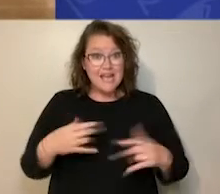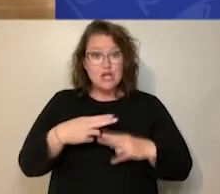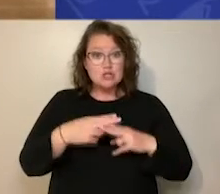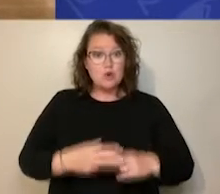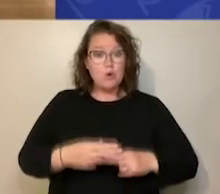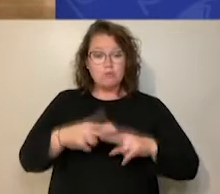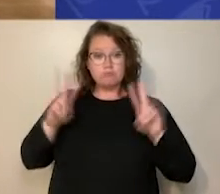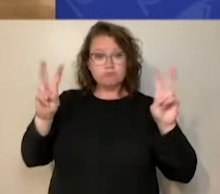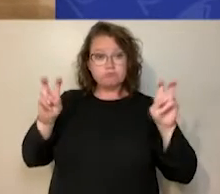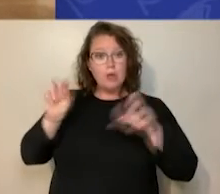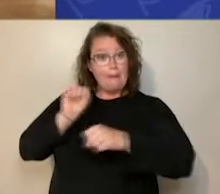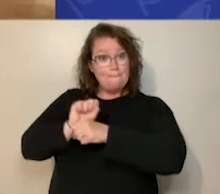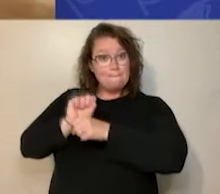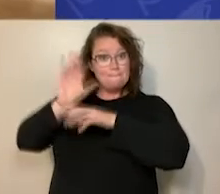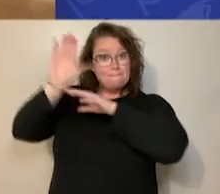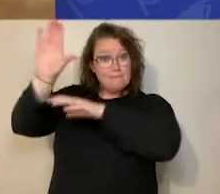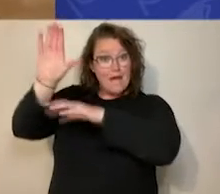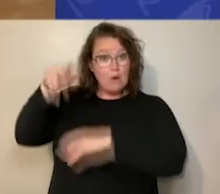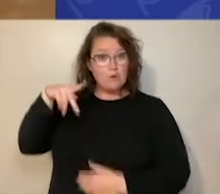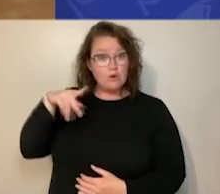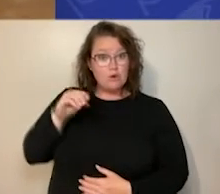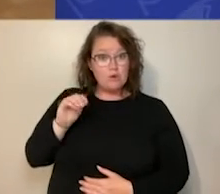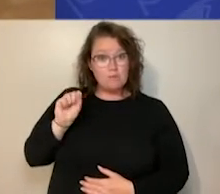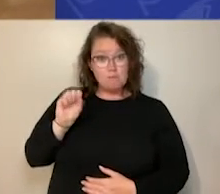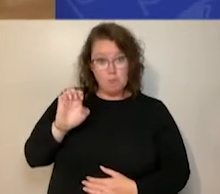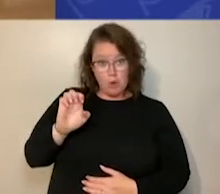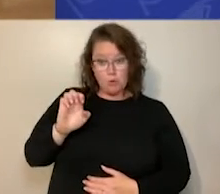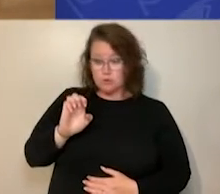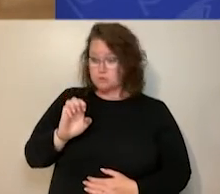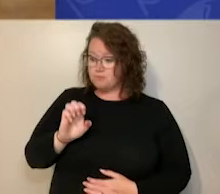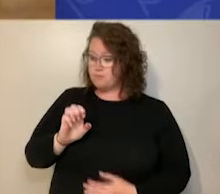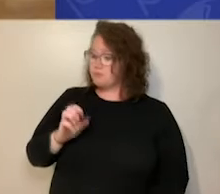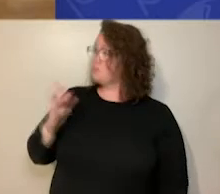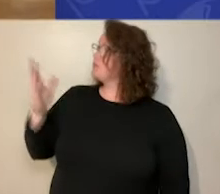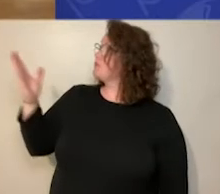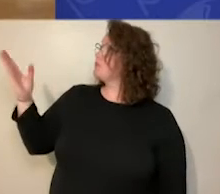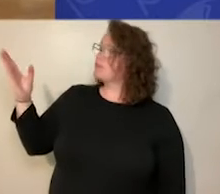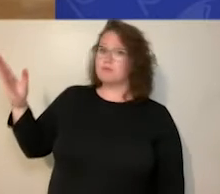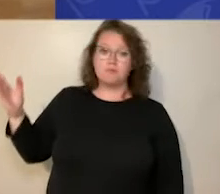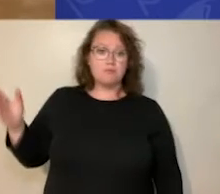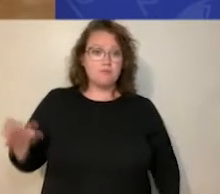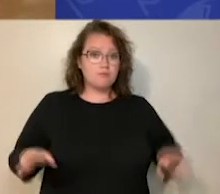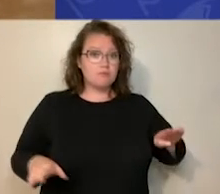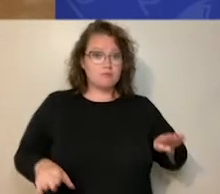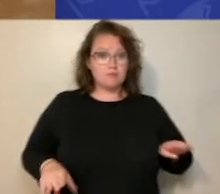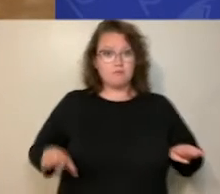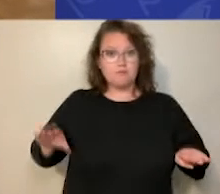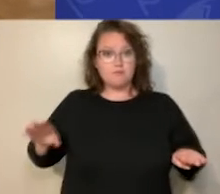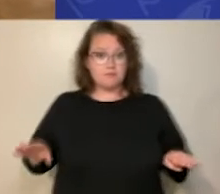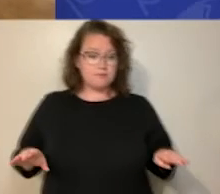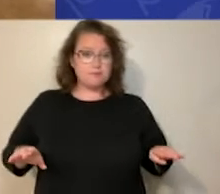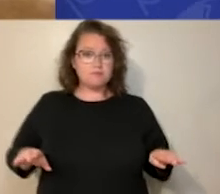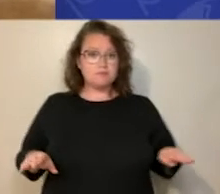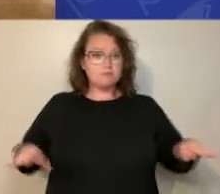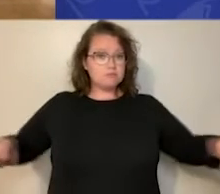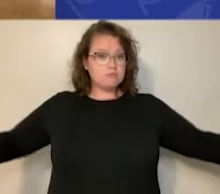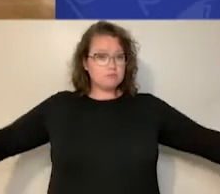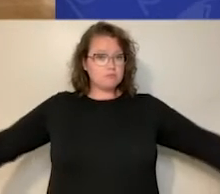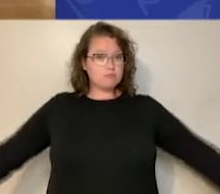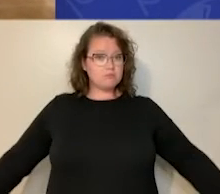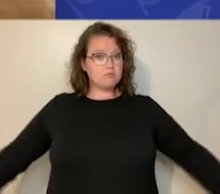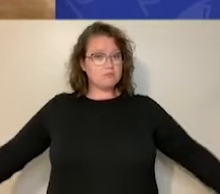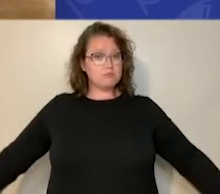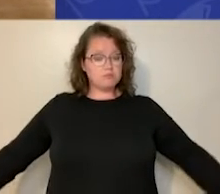mountain pose. Again, the mountain pose, our feet are shoulder width apart. And we're just keeping our arms down to our side. Arms are